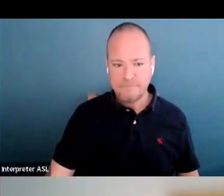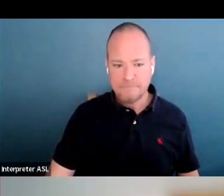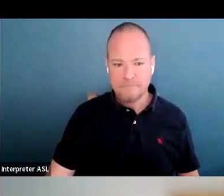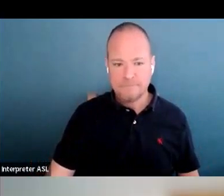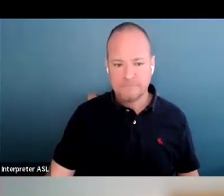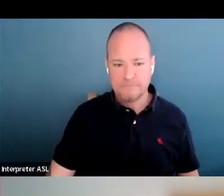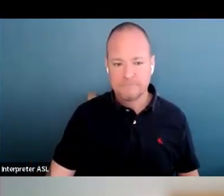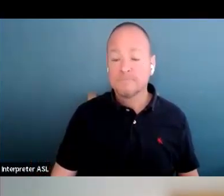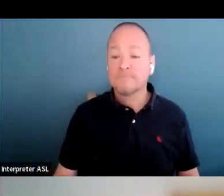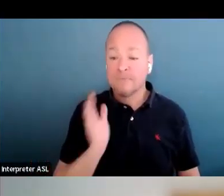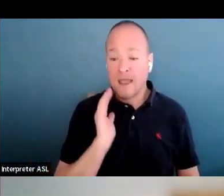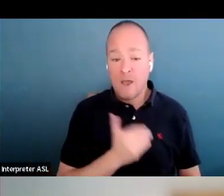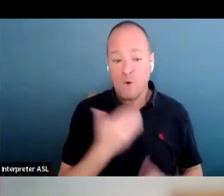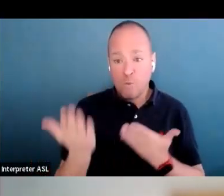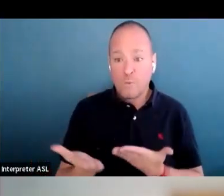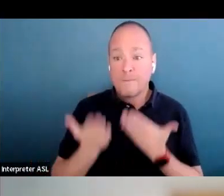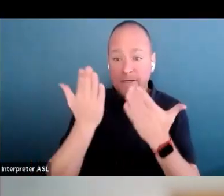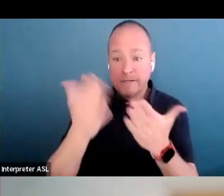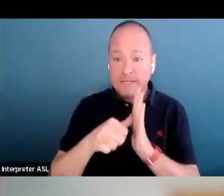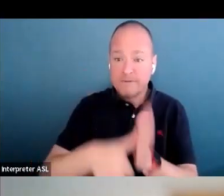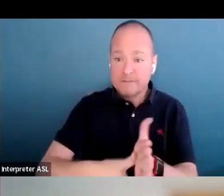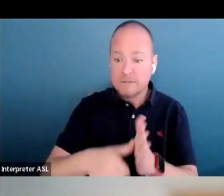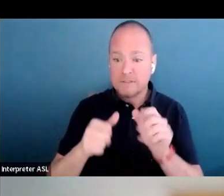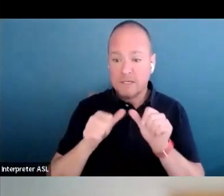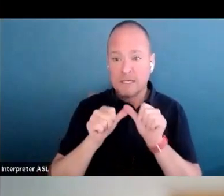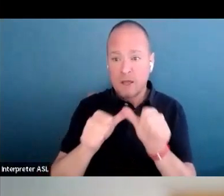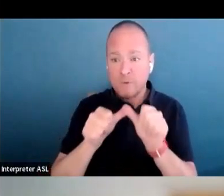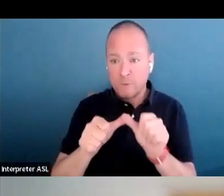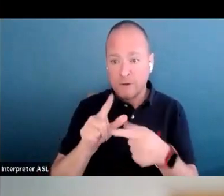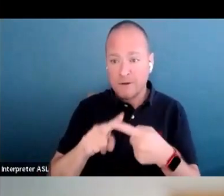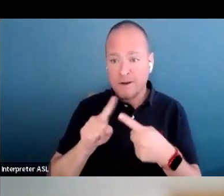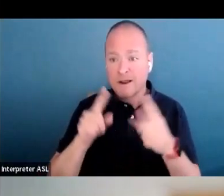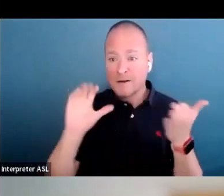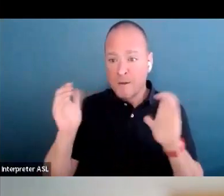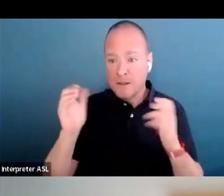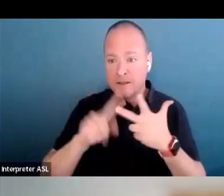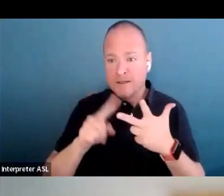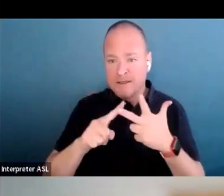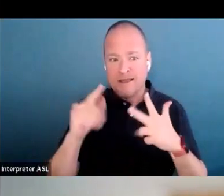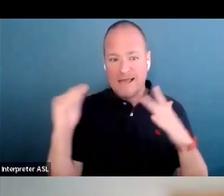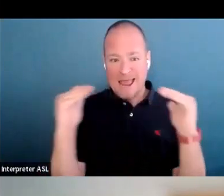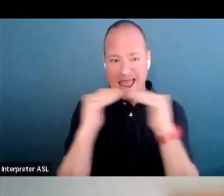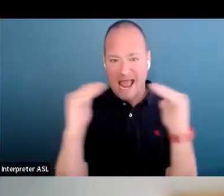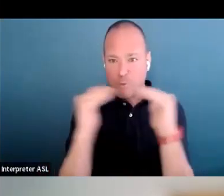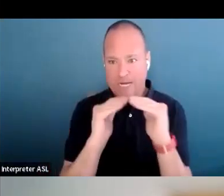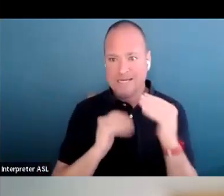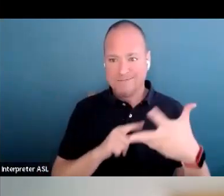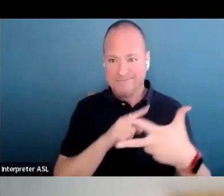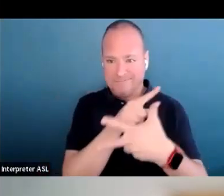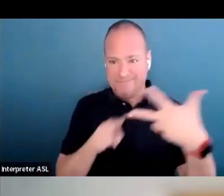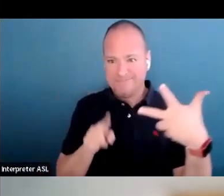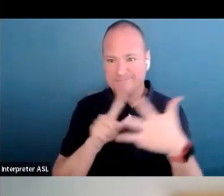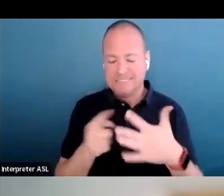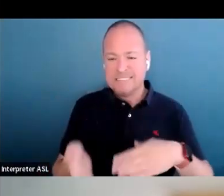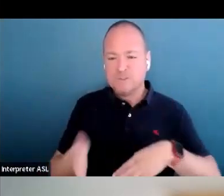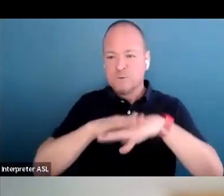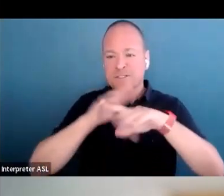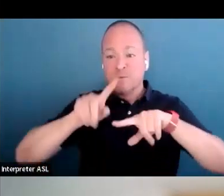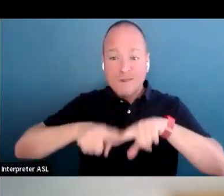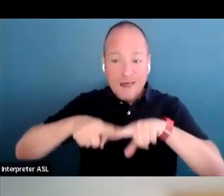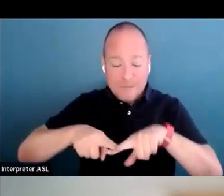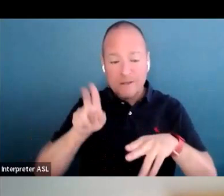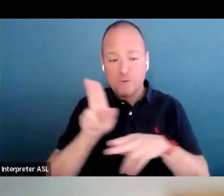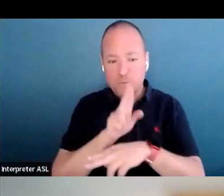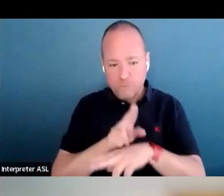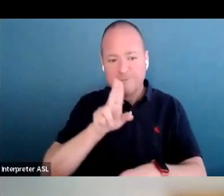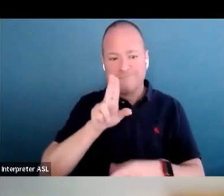Our recommendations emphasize continuity, comparability, and equity. These factors increase the reliability and usefulness of data,